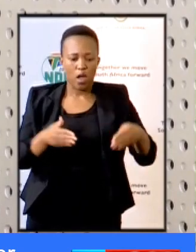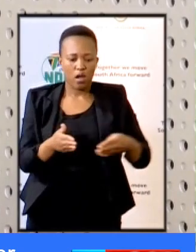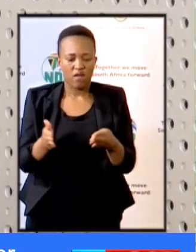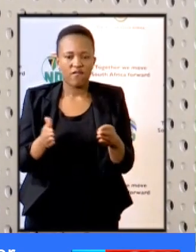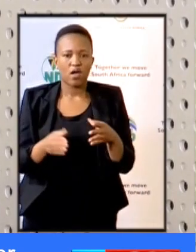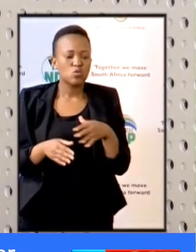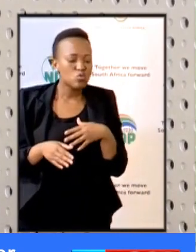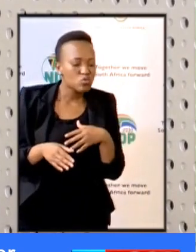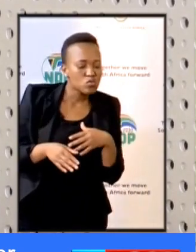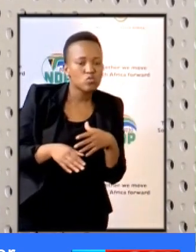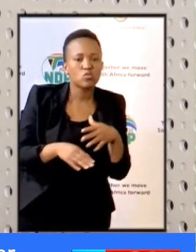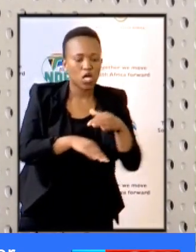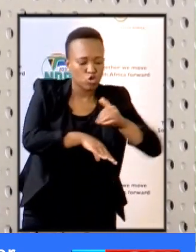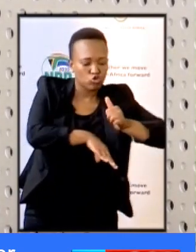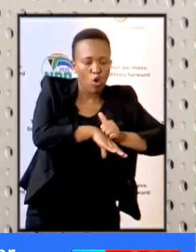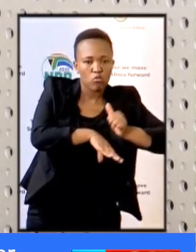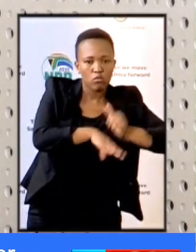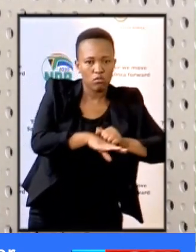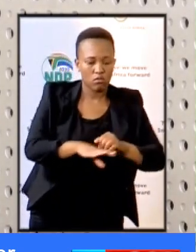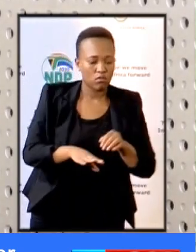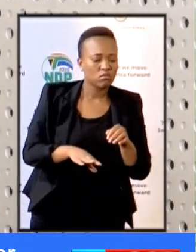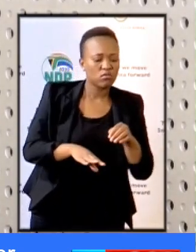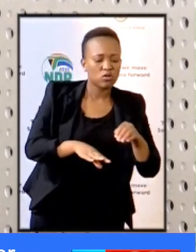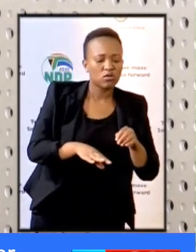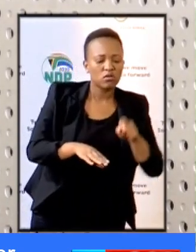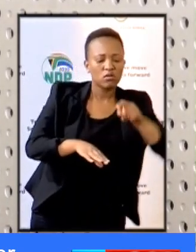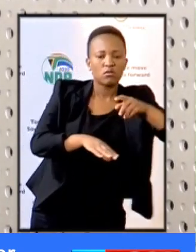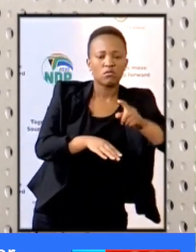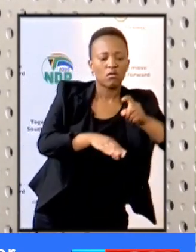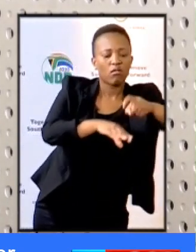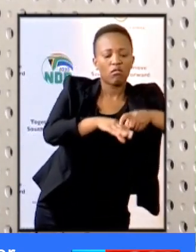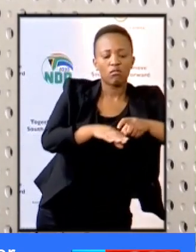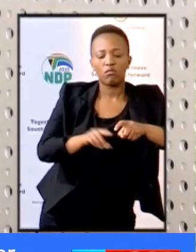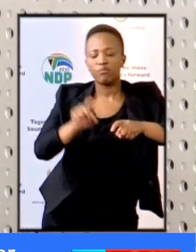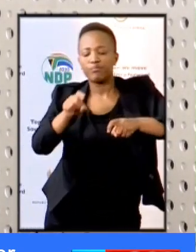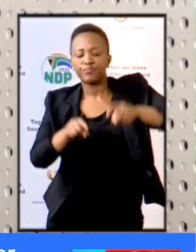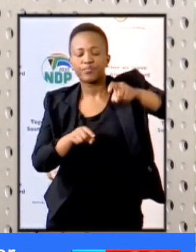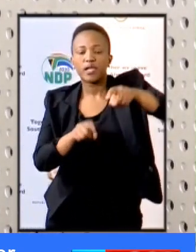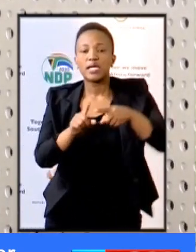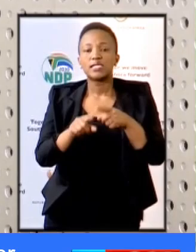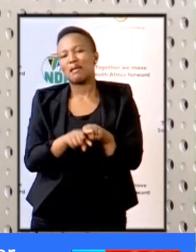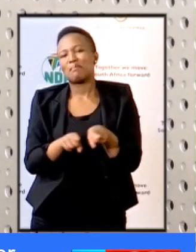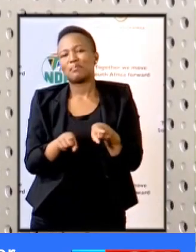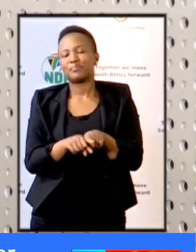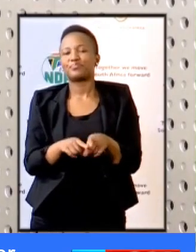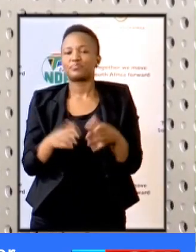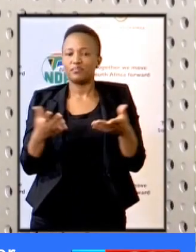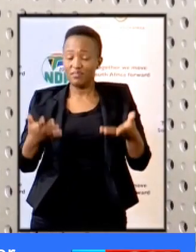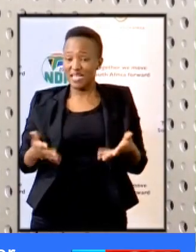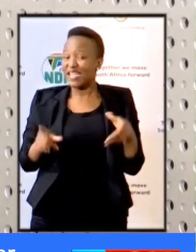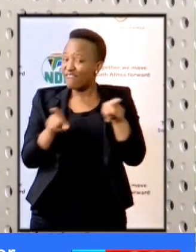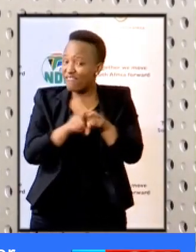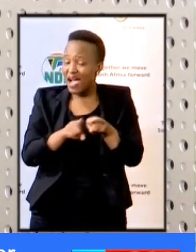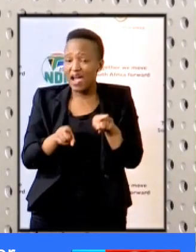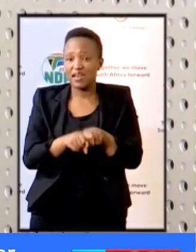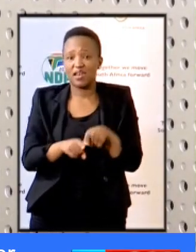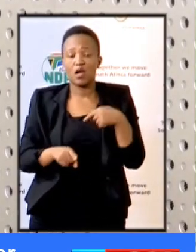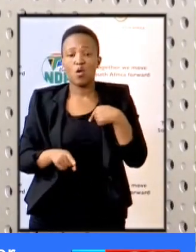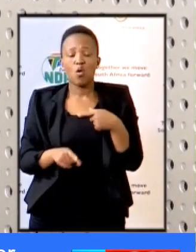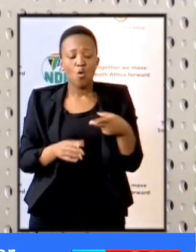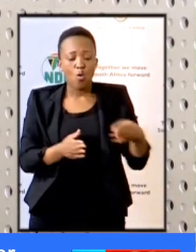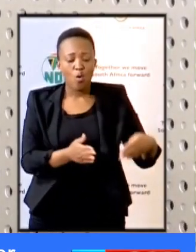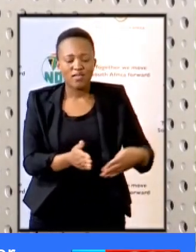got stones, in other words, not deep. And then usually you use a stick. Desisho sifana nabantu abawela